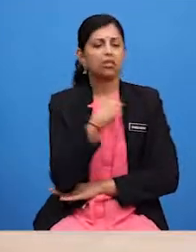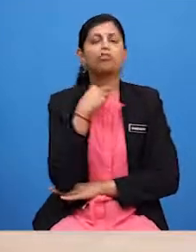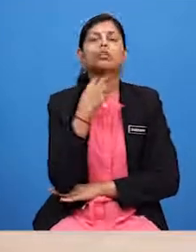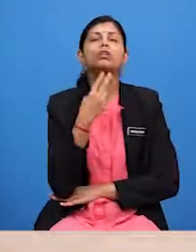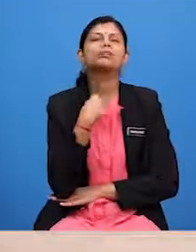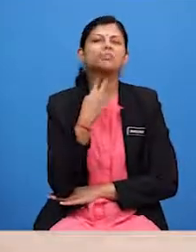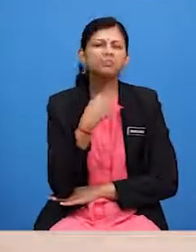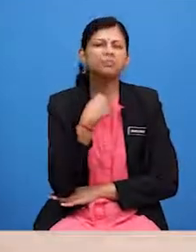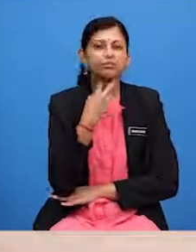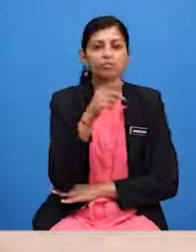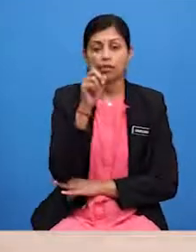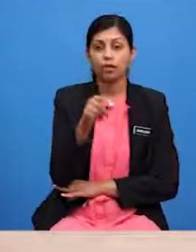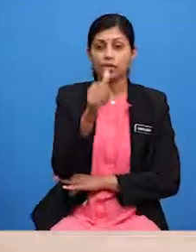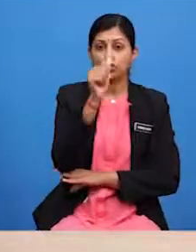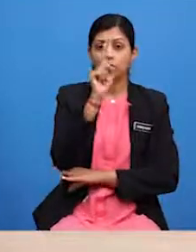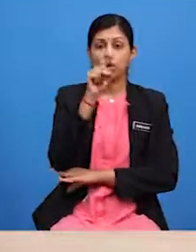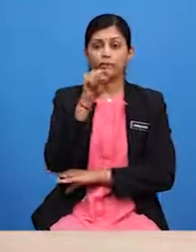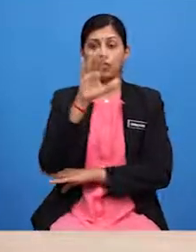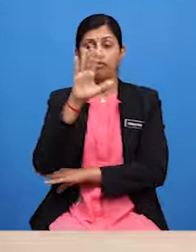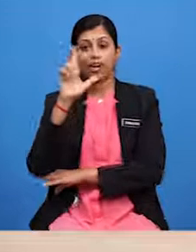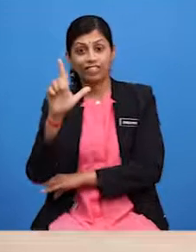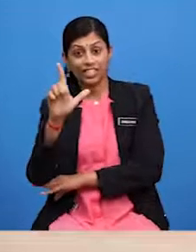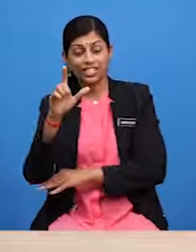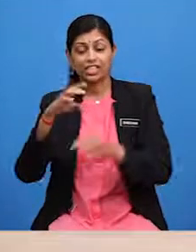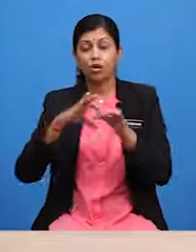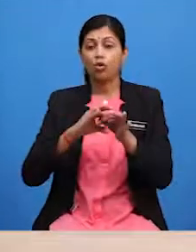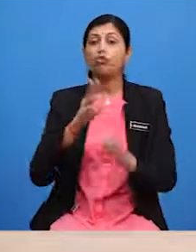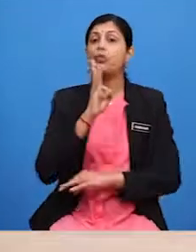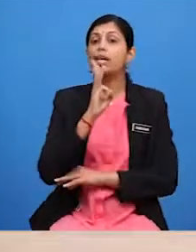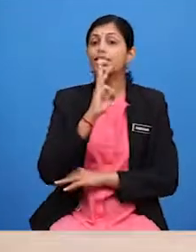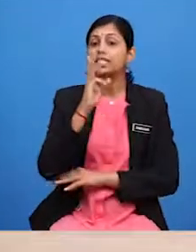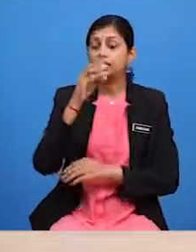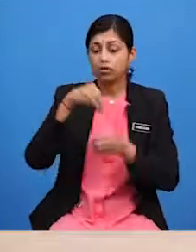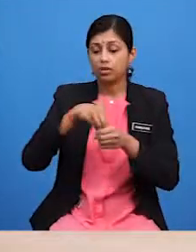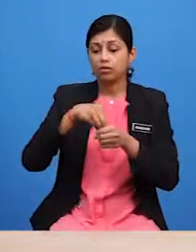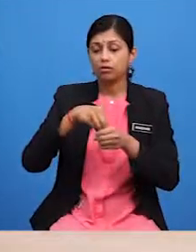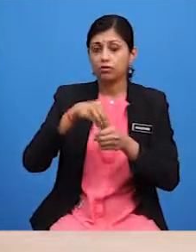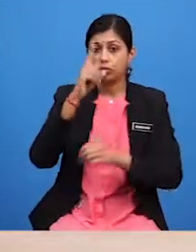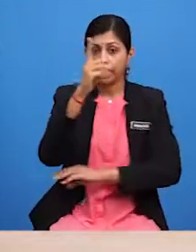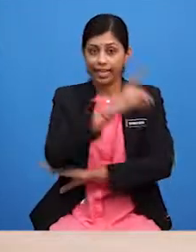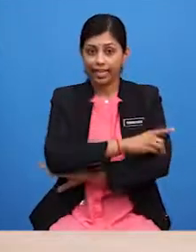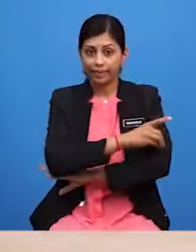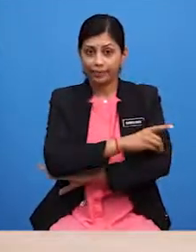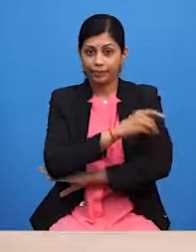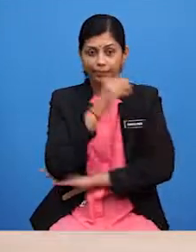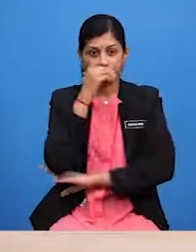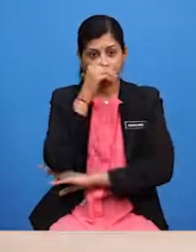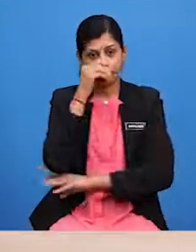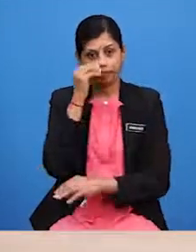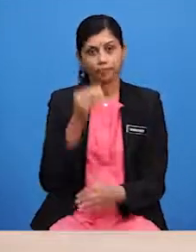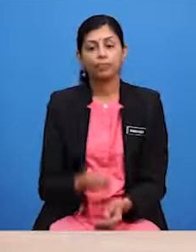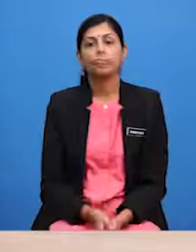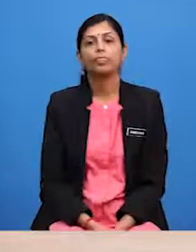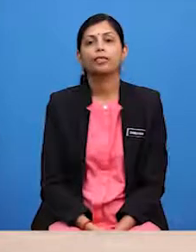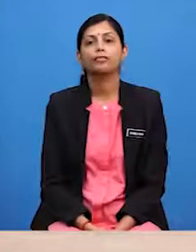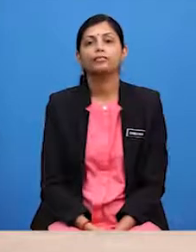least 1.5 liters of water a day. Secondly, always wear a hat and sunscreen